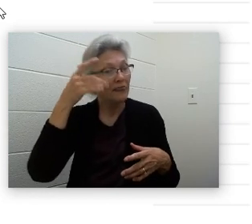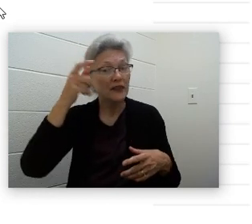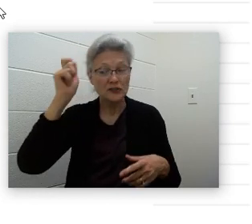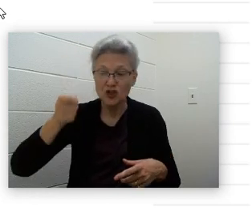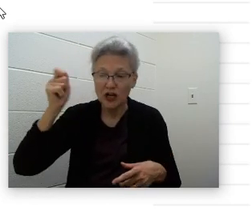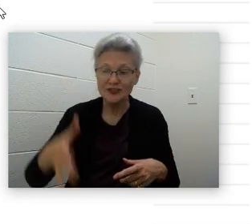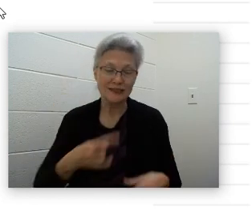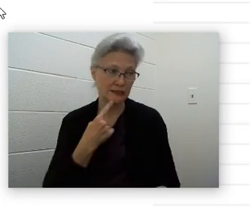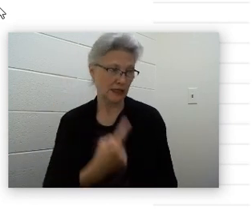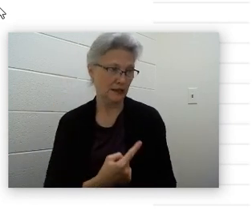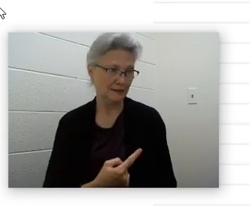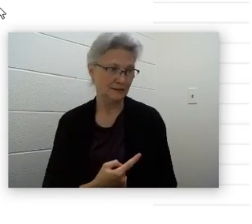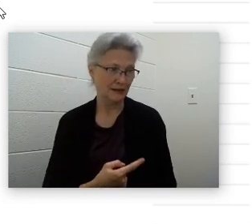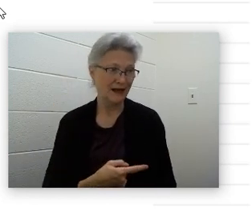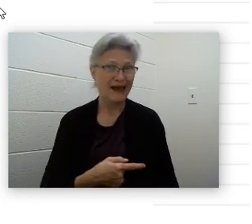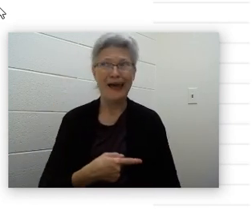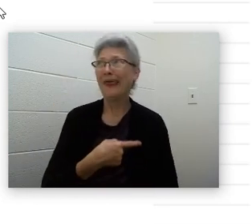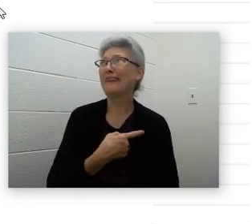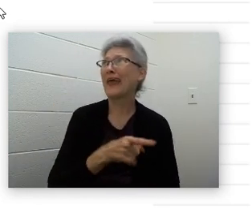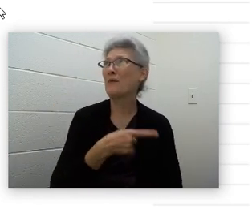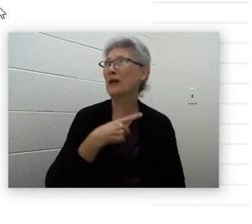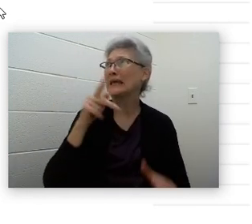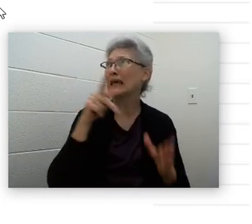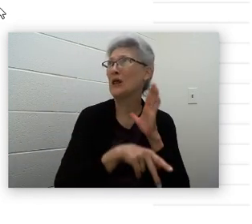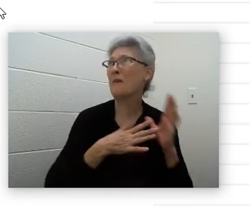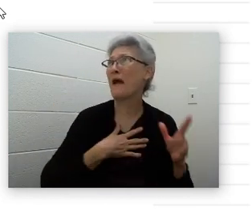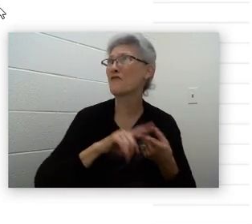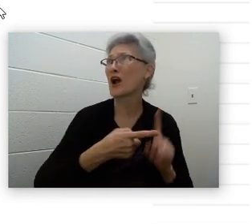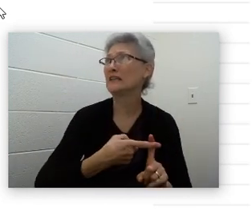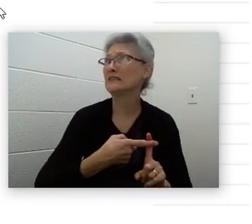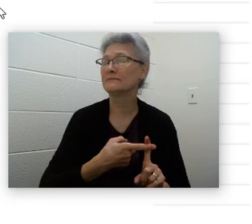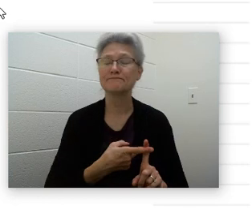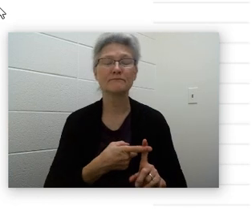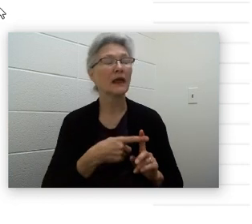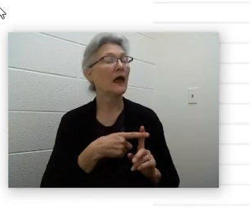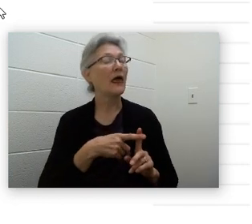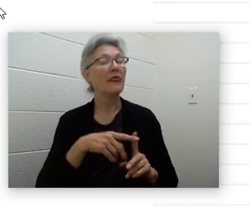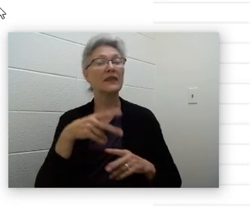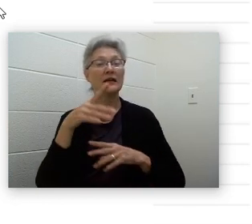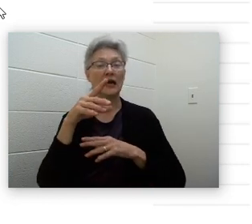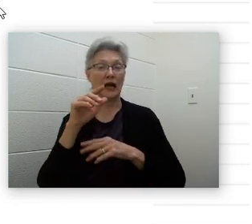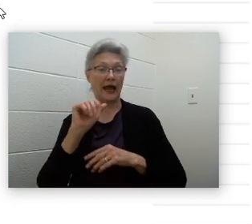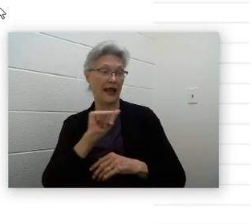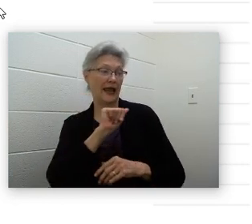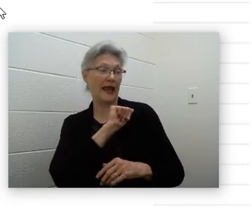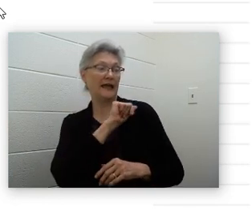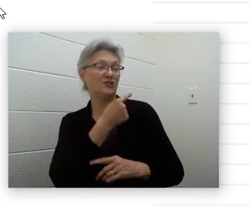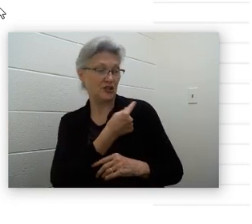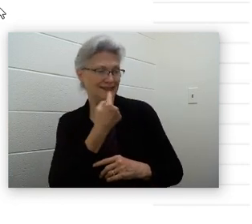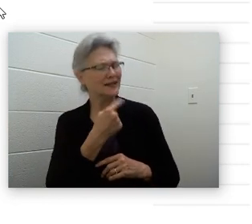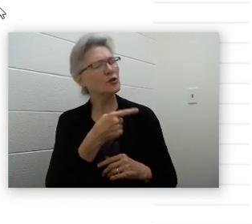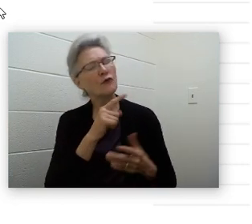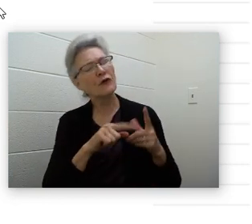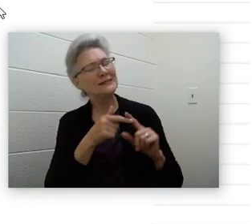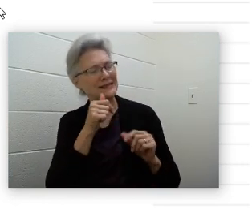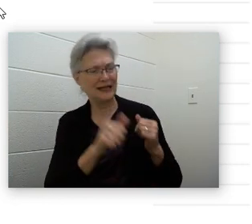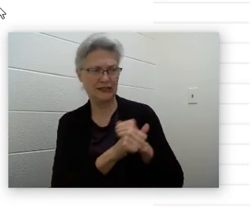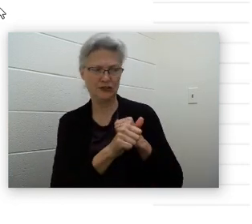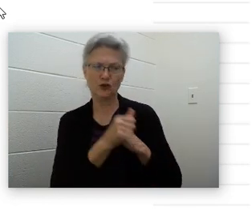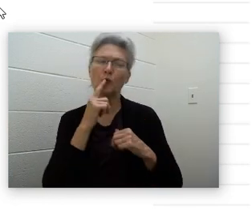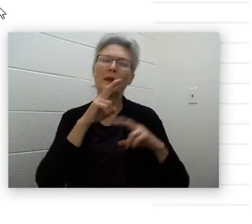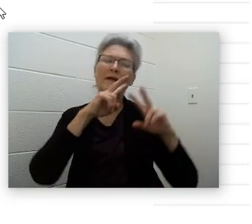him, said Stanley. Your friend is not in danger, said the Attorney General. There's going to be an investigation into everything